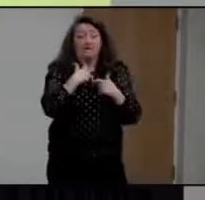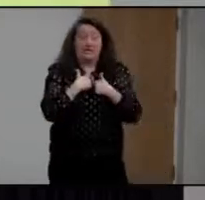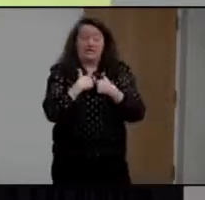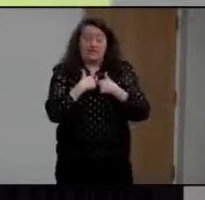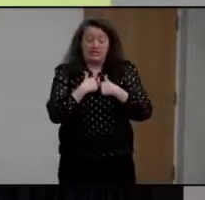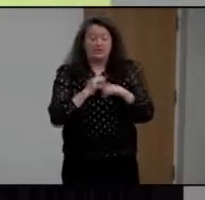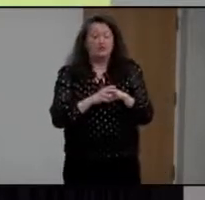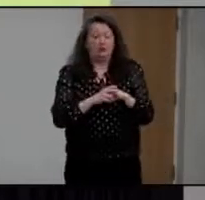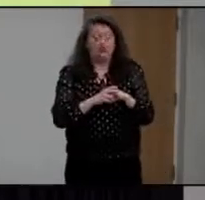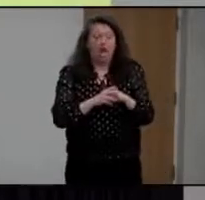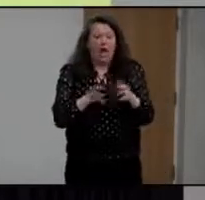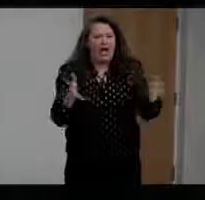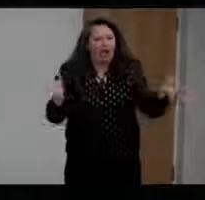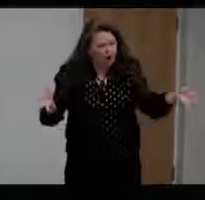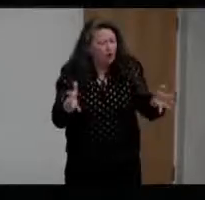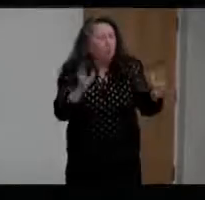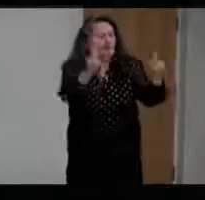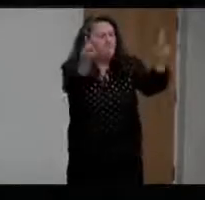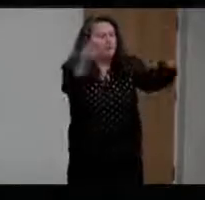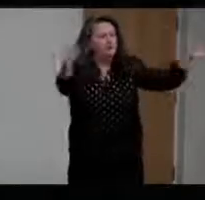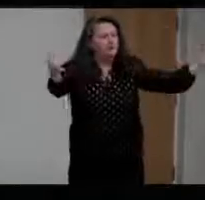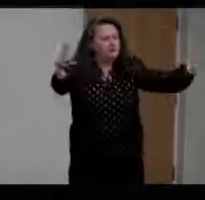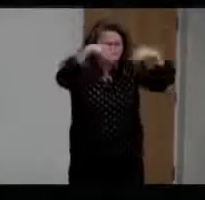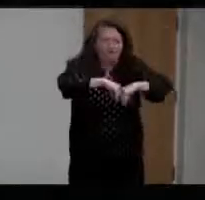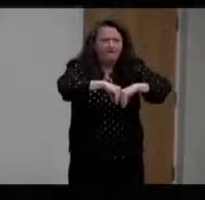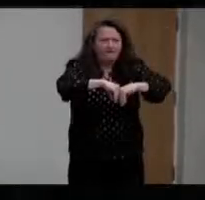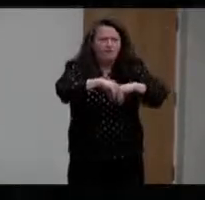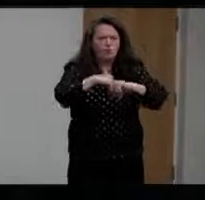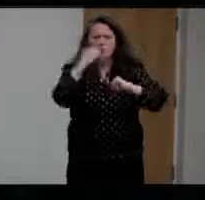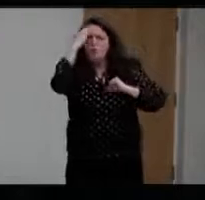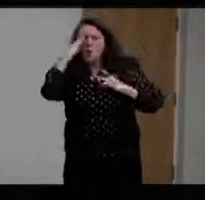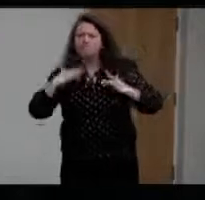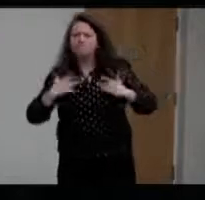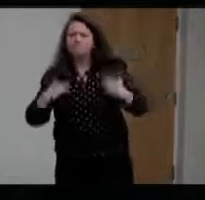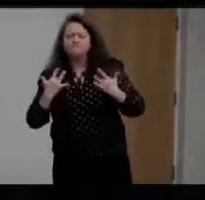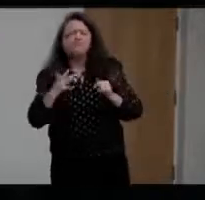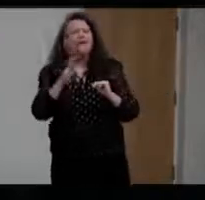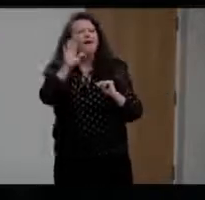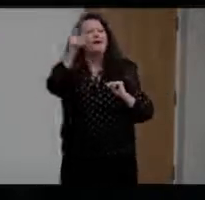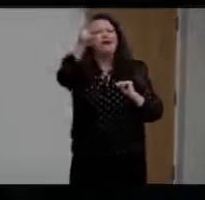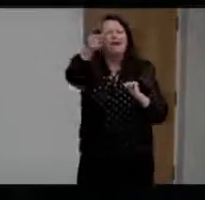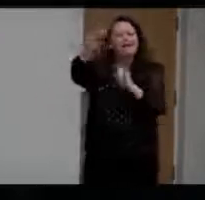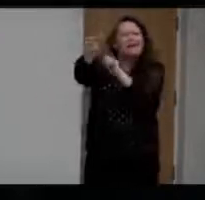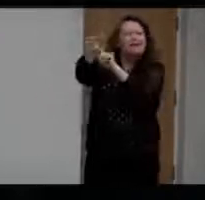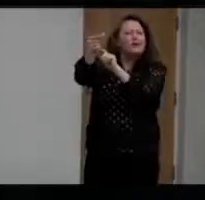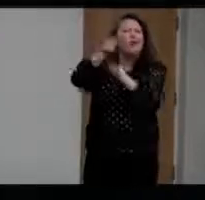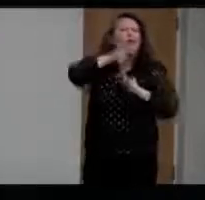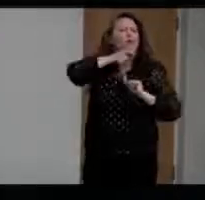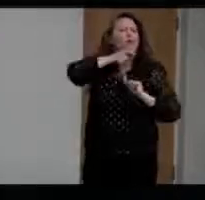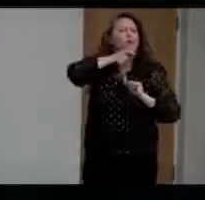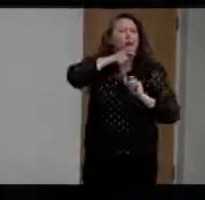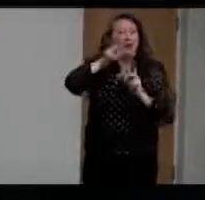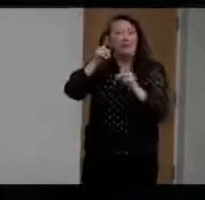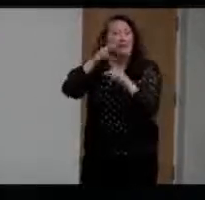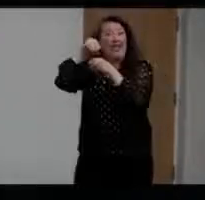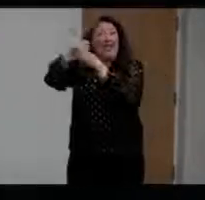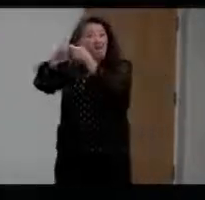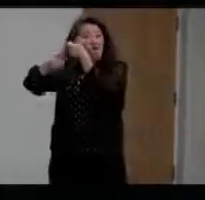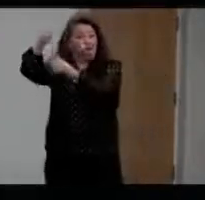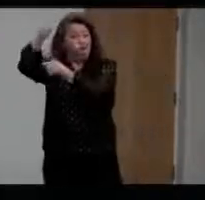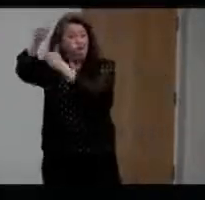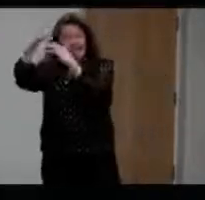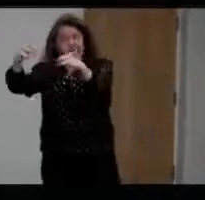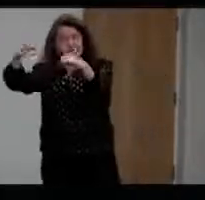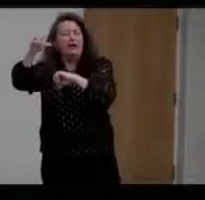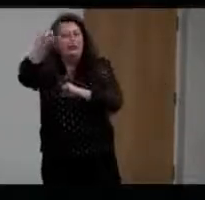to get involved is because government isn't only the people that sit in your parliament. It's the staff that support them, it's the people